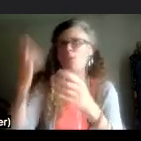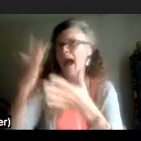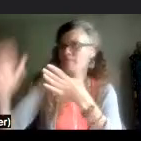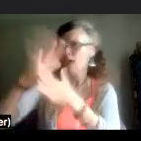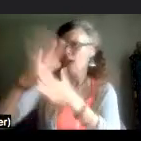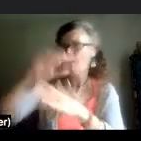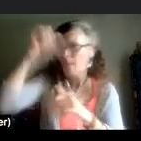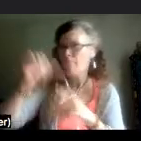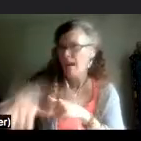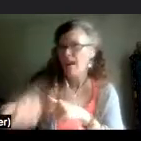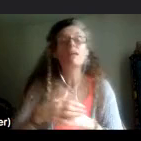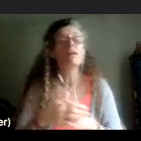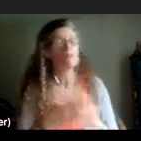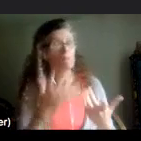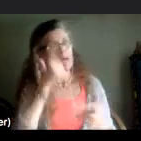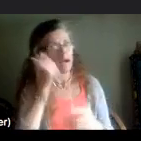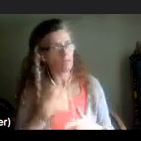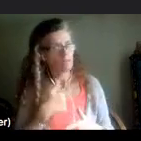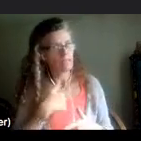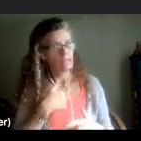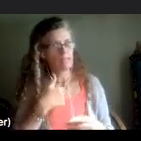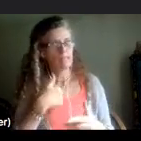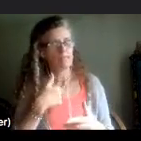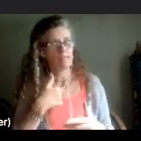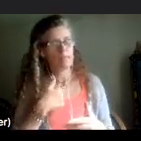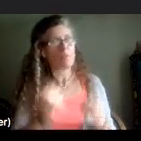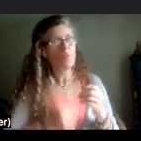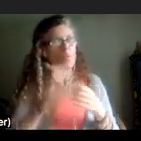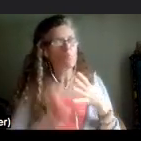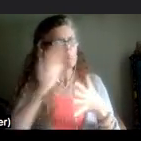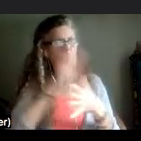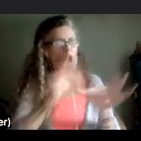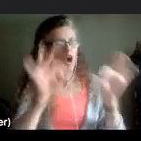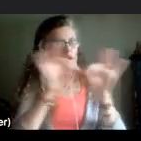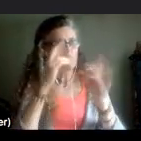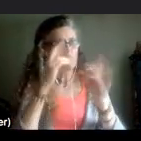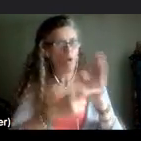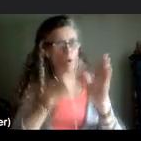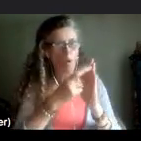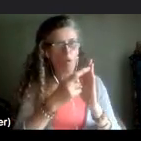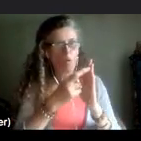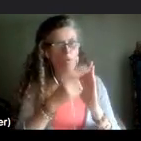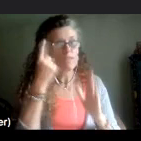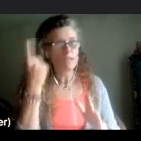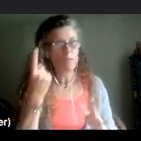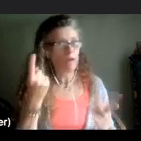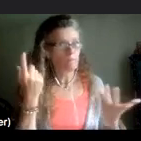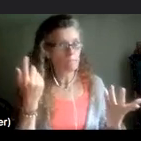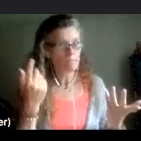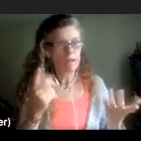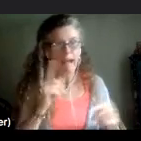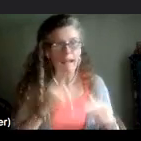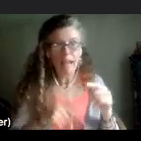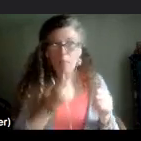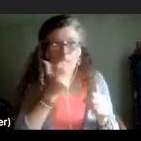does that mean? Because it's, to me, the most important role that you can play for someone. One of them, anyway. I can't be a warm mother.